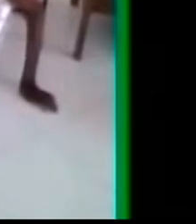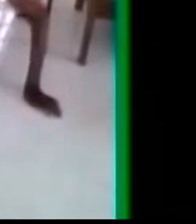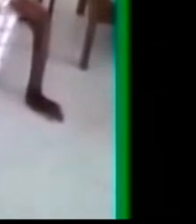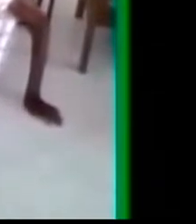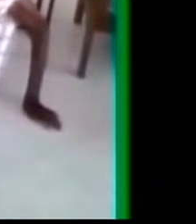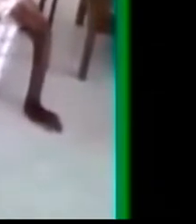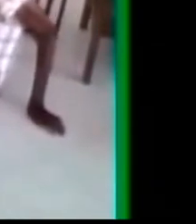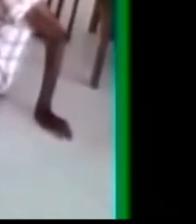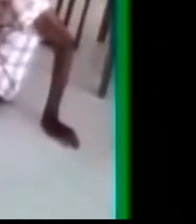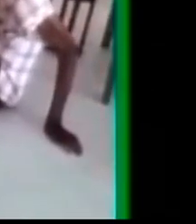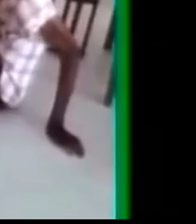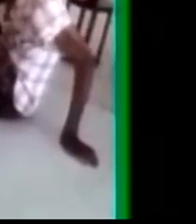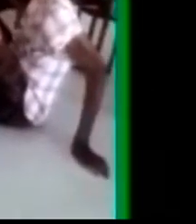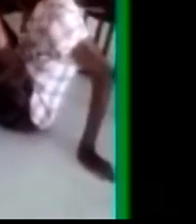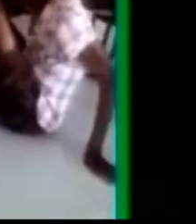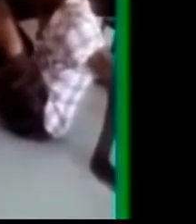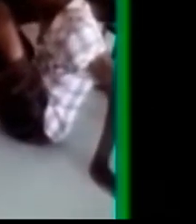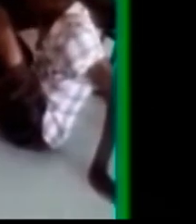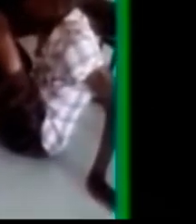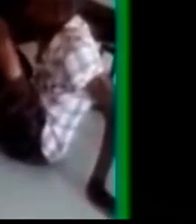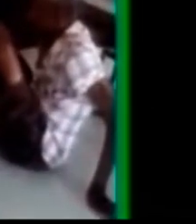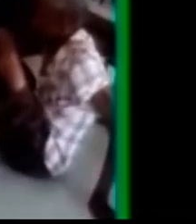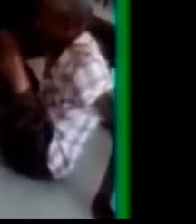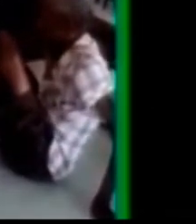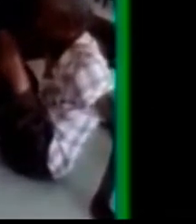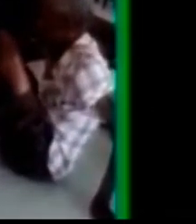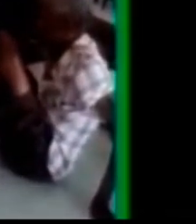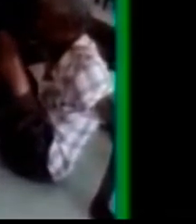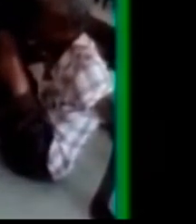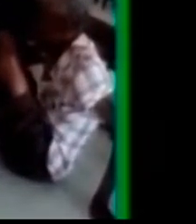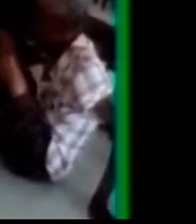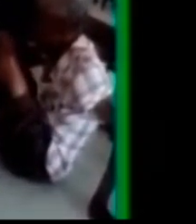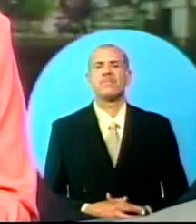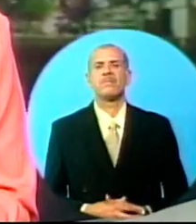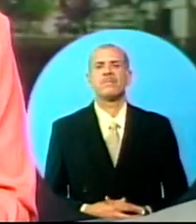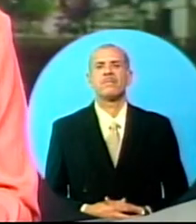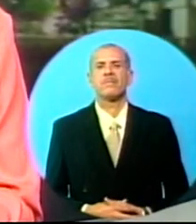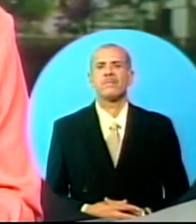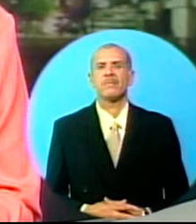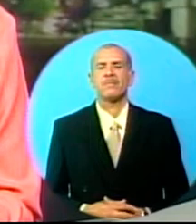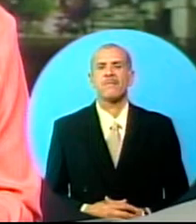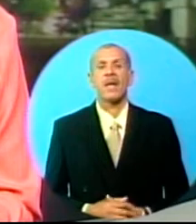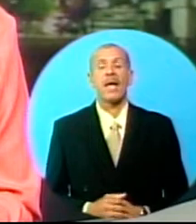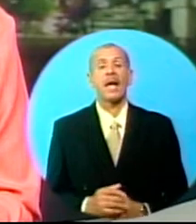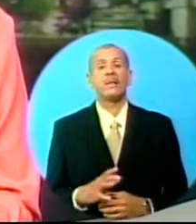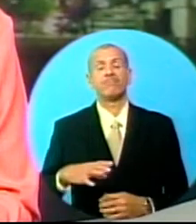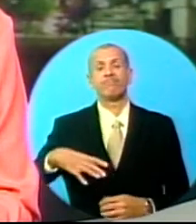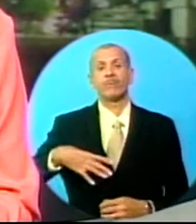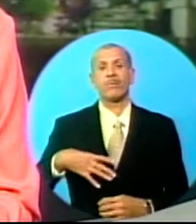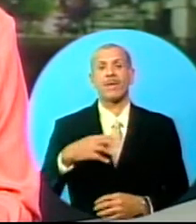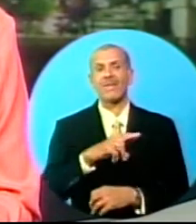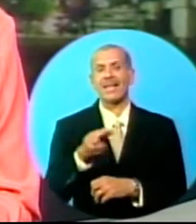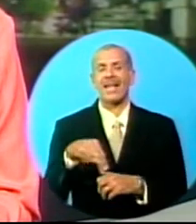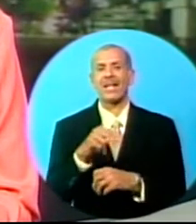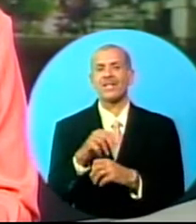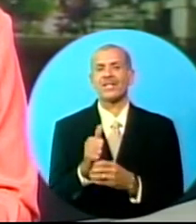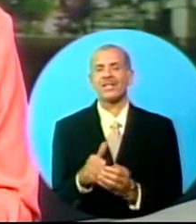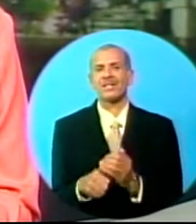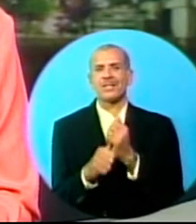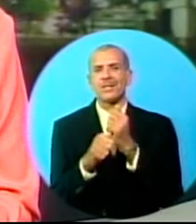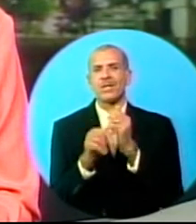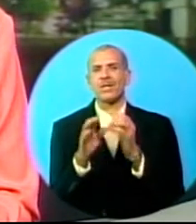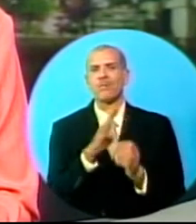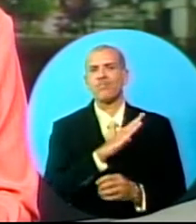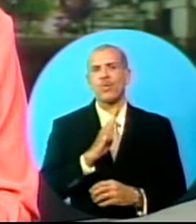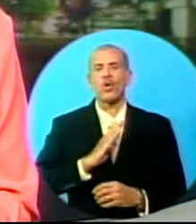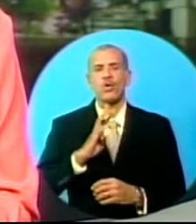-9500. Denise Blackman, CBC News. The chairman of the National Assistance Board, Rev.